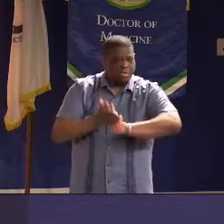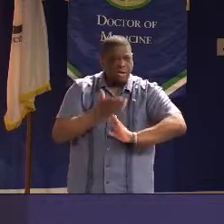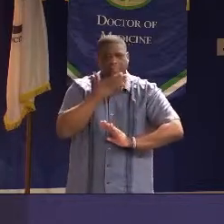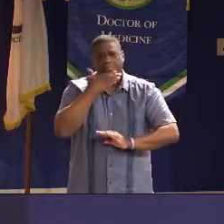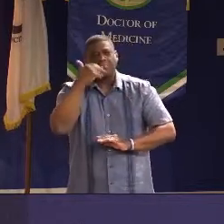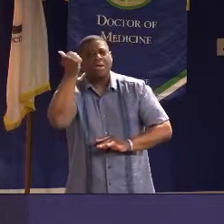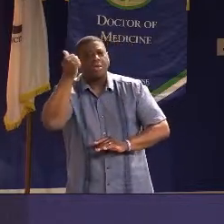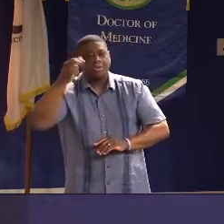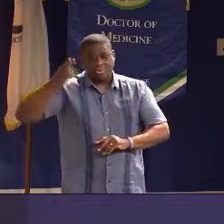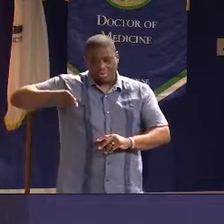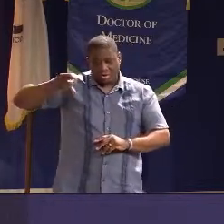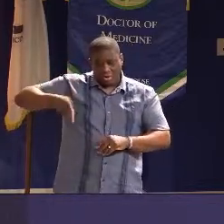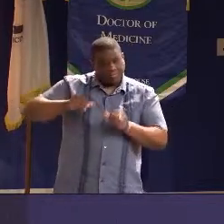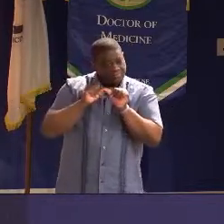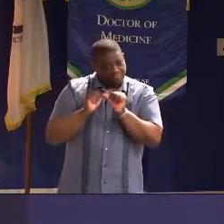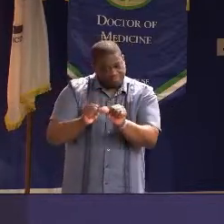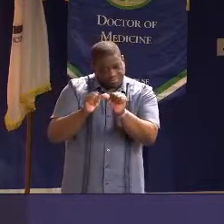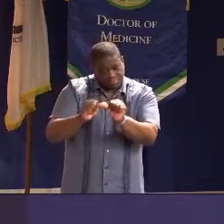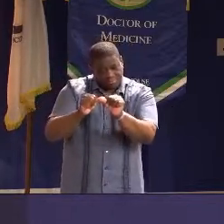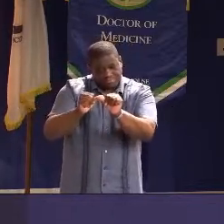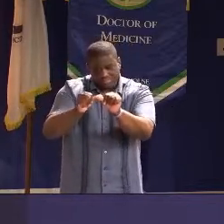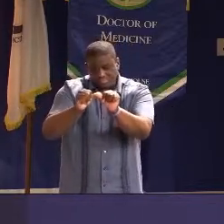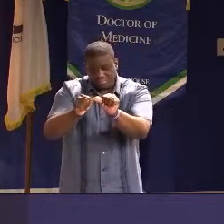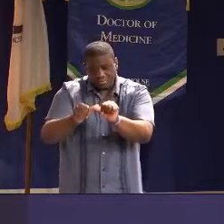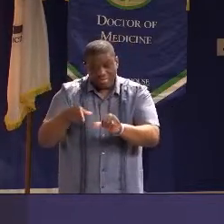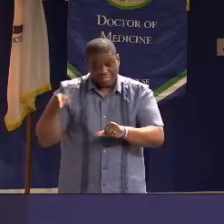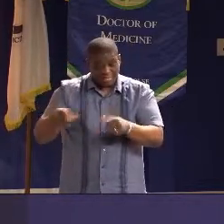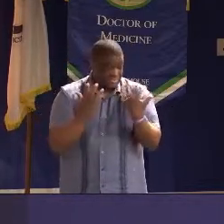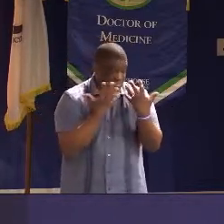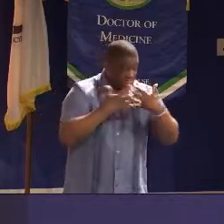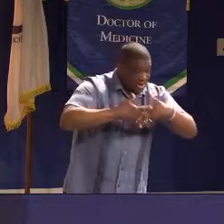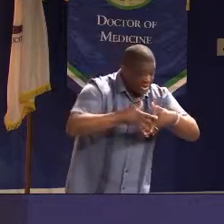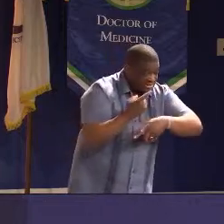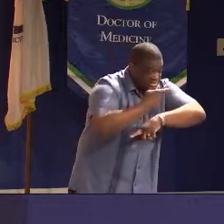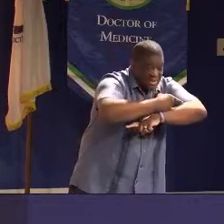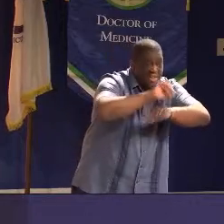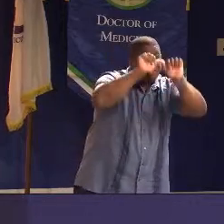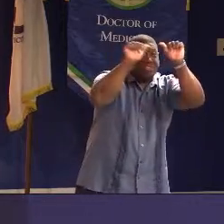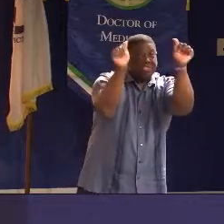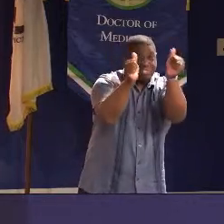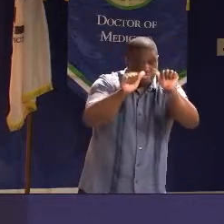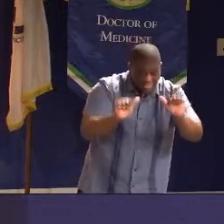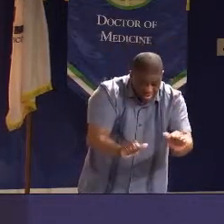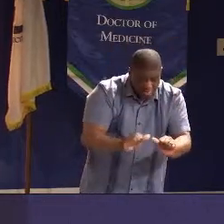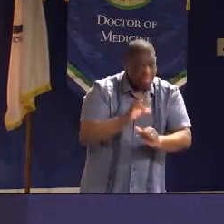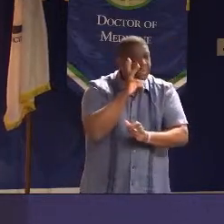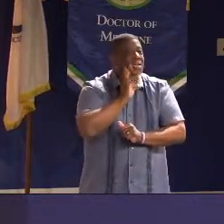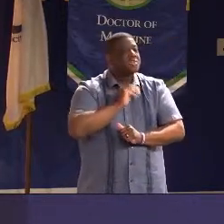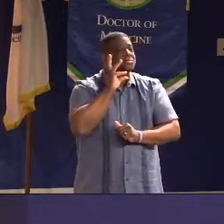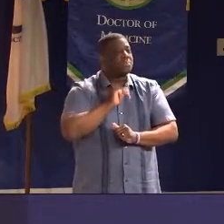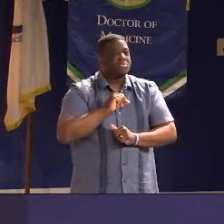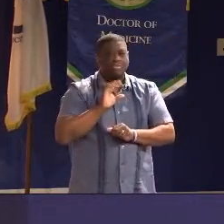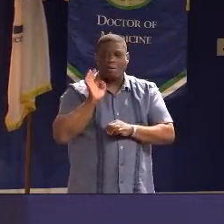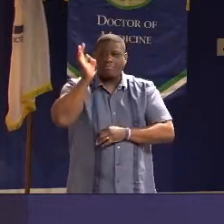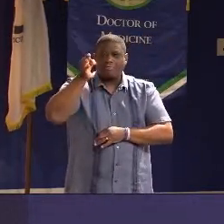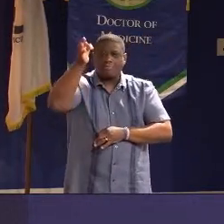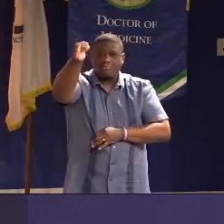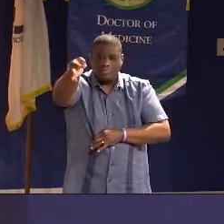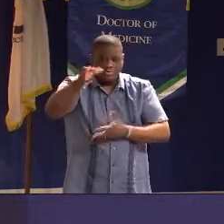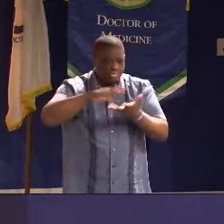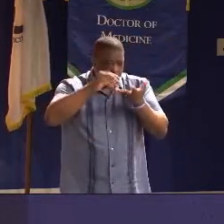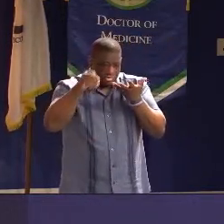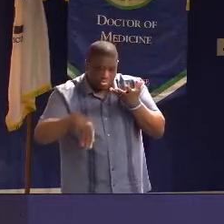will endure far beyond this match day, shaping the experiences of future students who will follow in